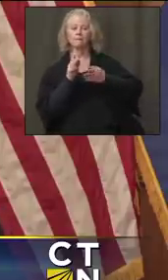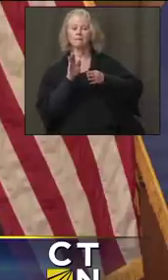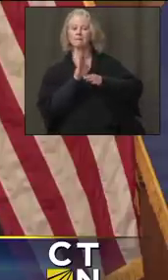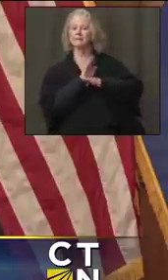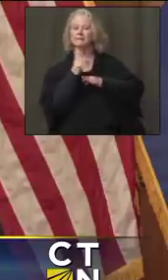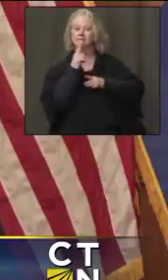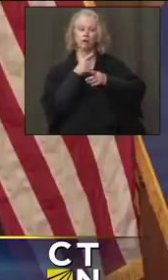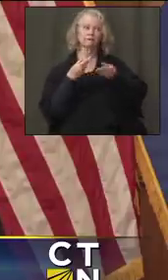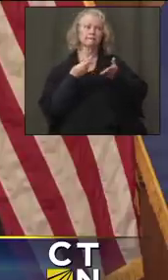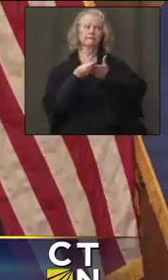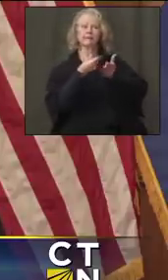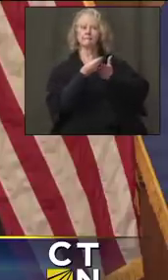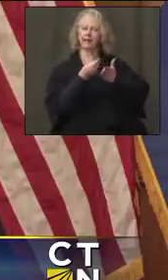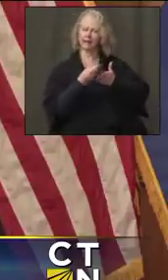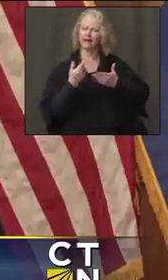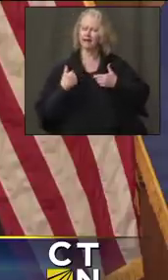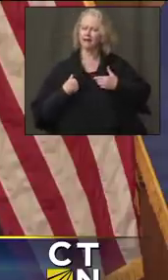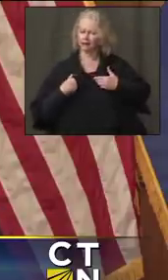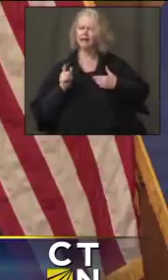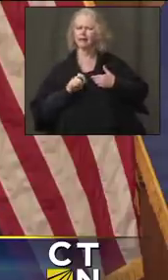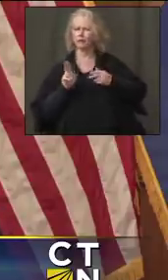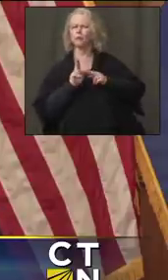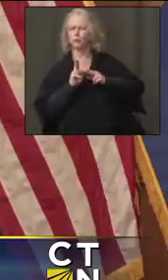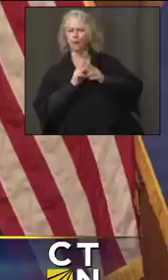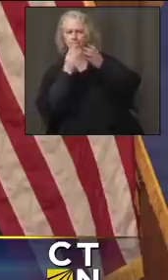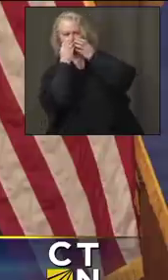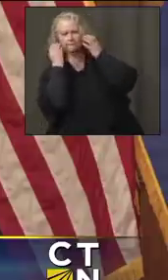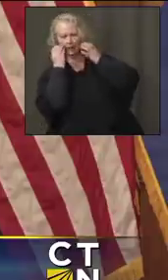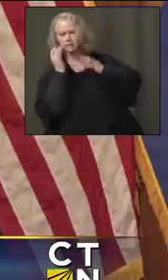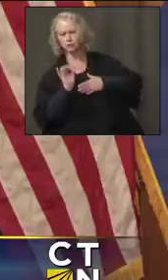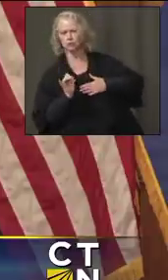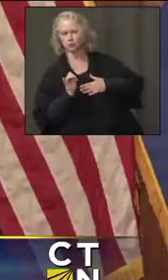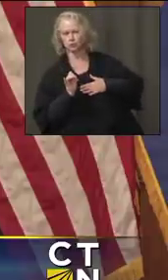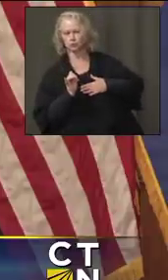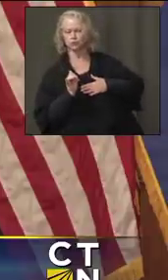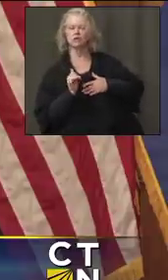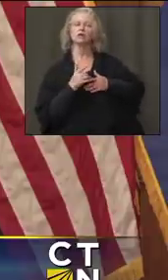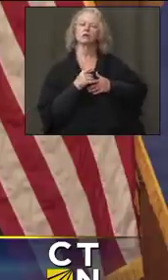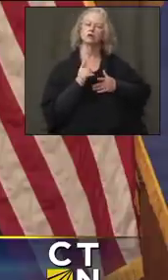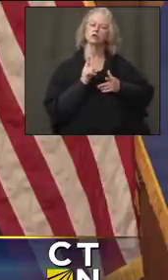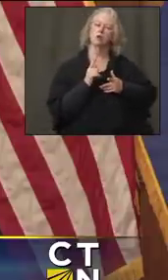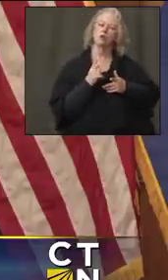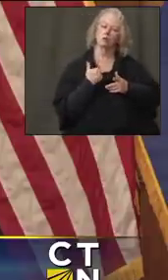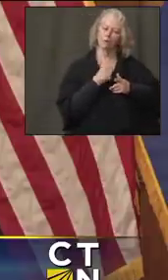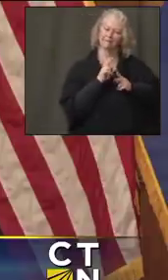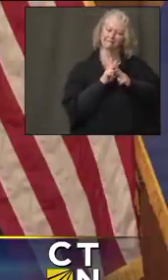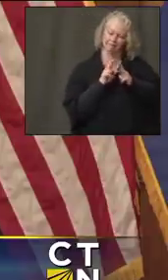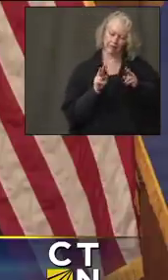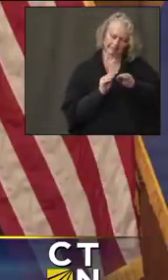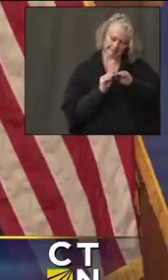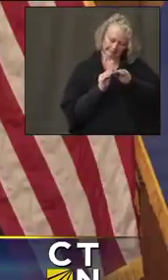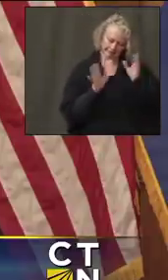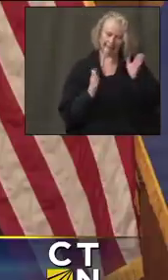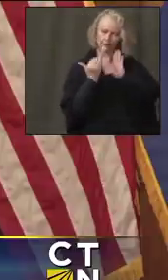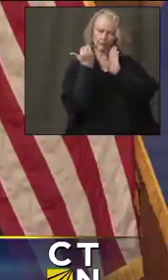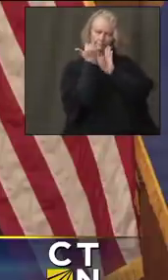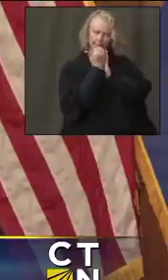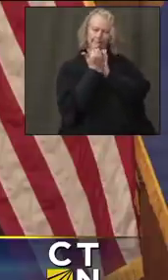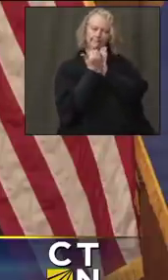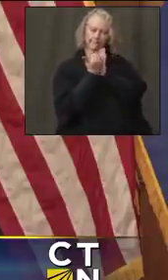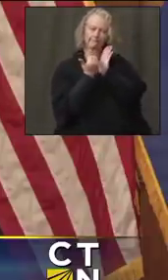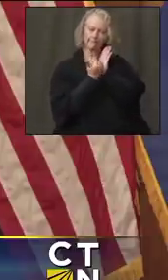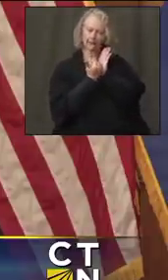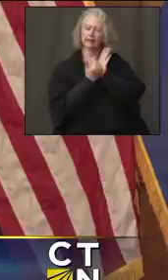areas, making sure that you're wearing the appropriate face mask. So it's going to be a very well-developed guidance, as Indra and Dr.